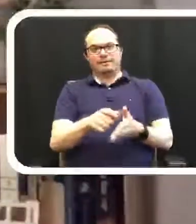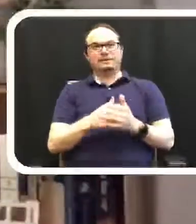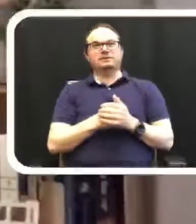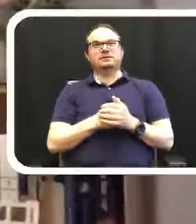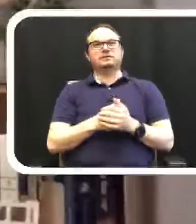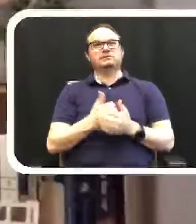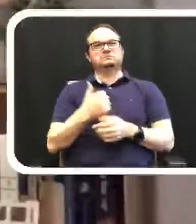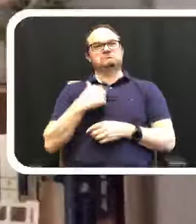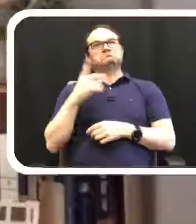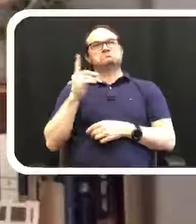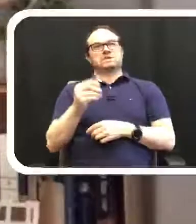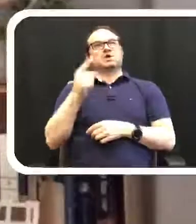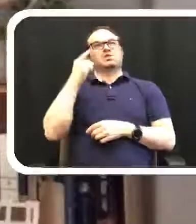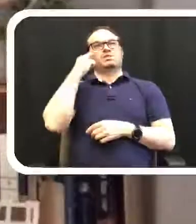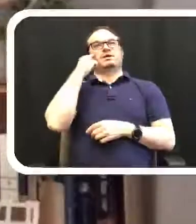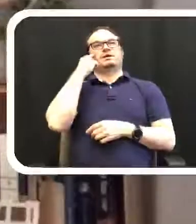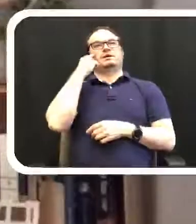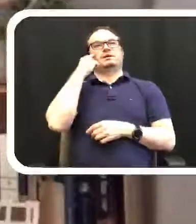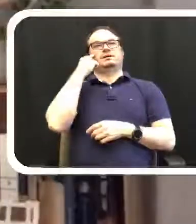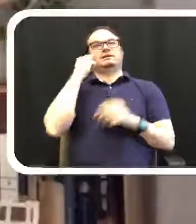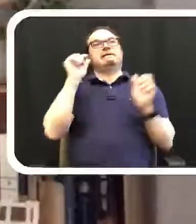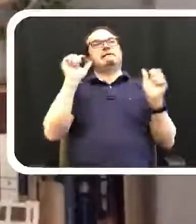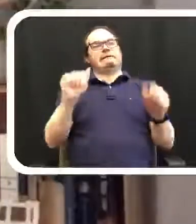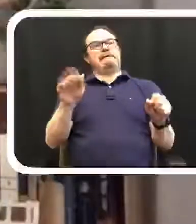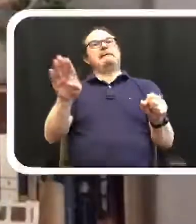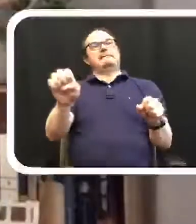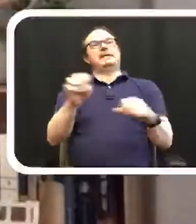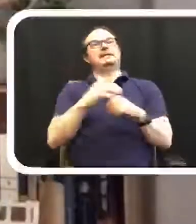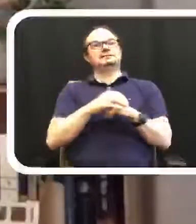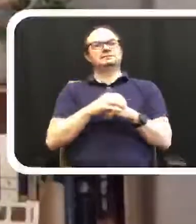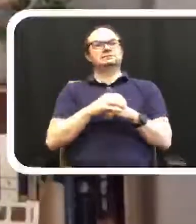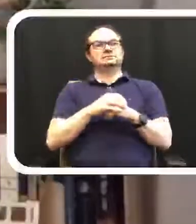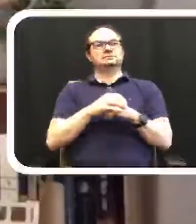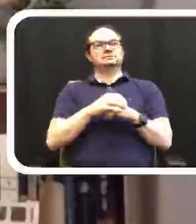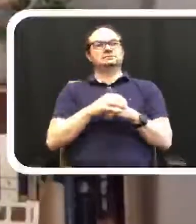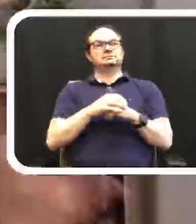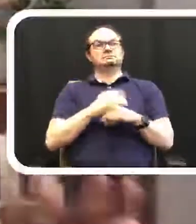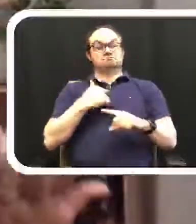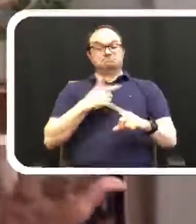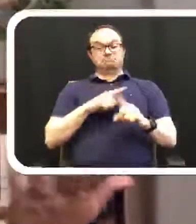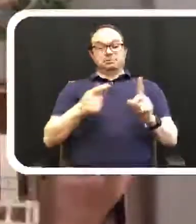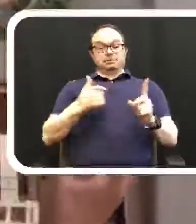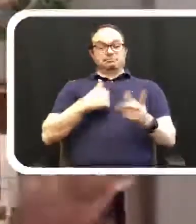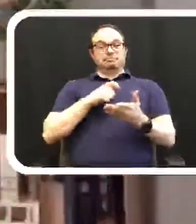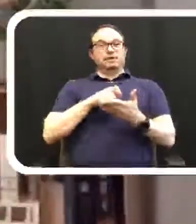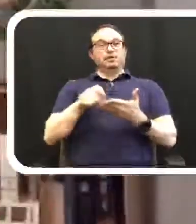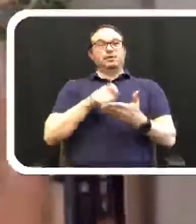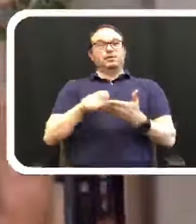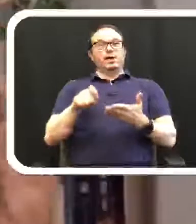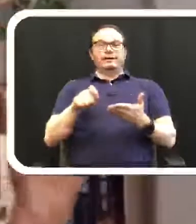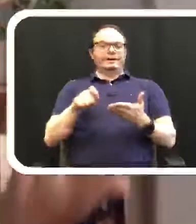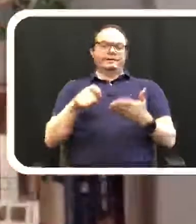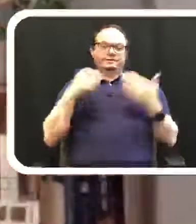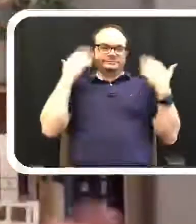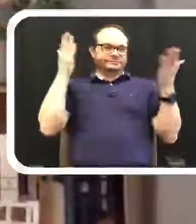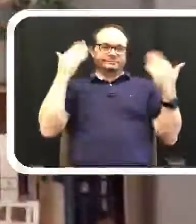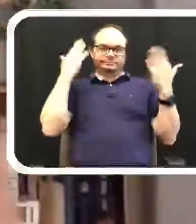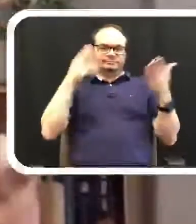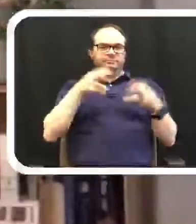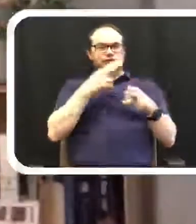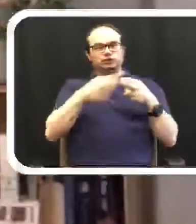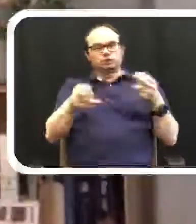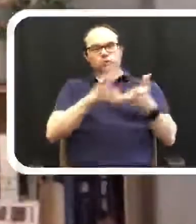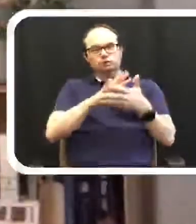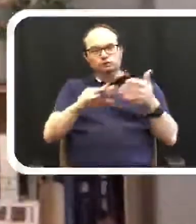do think it can be, but in terms of I'm writing this, I don't know if you're writing a short story or